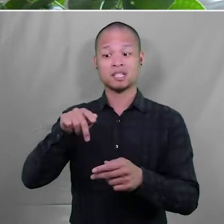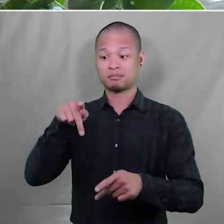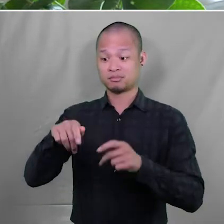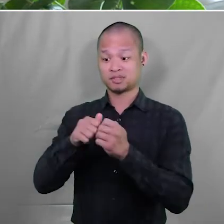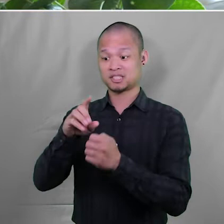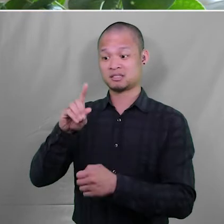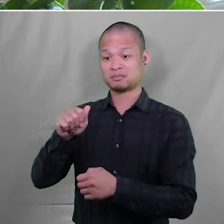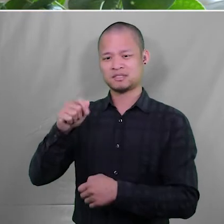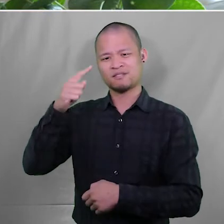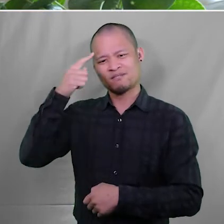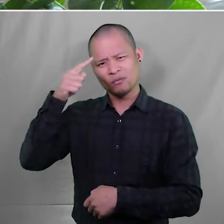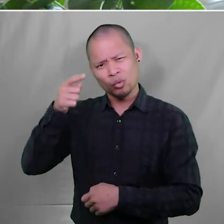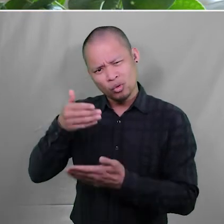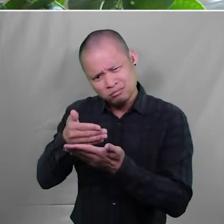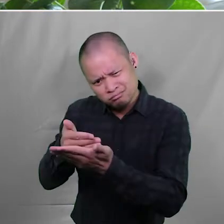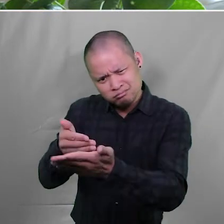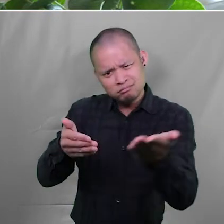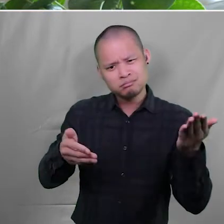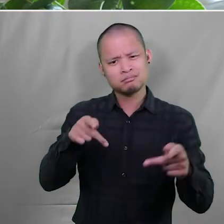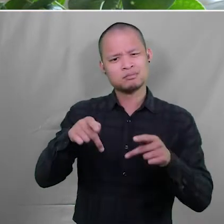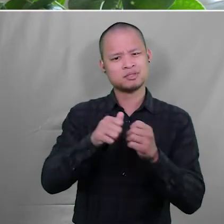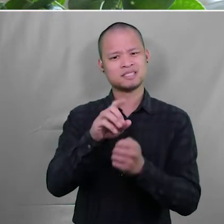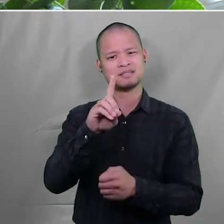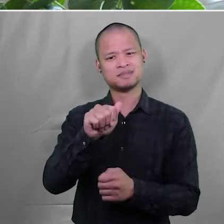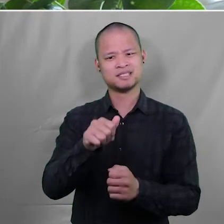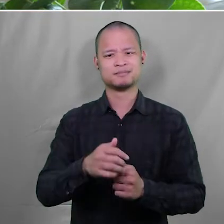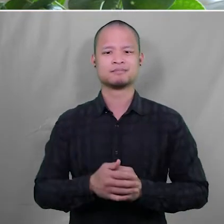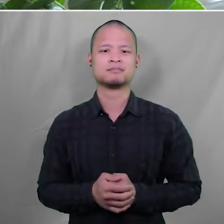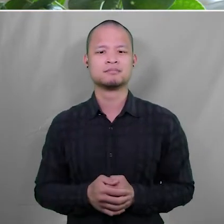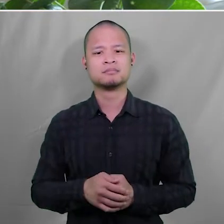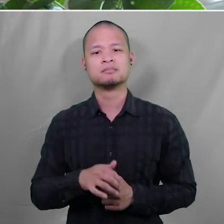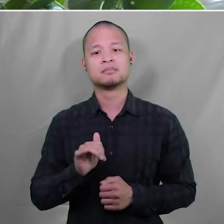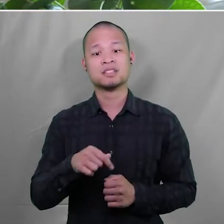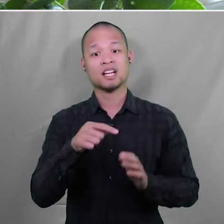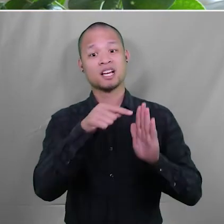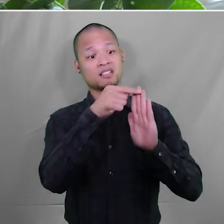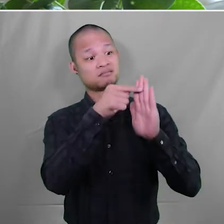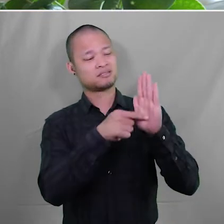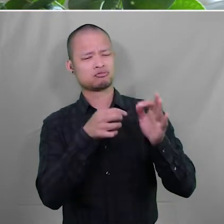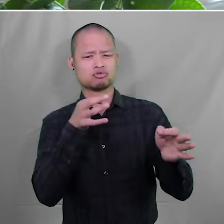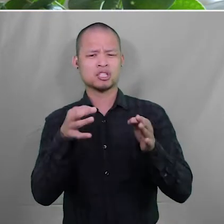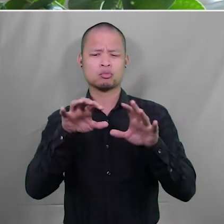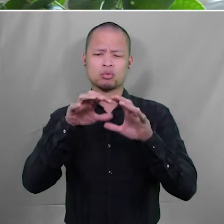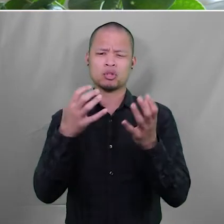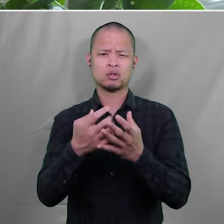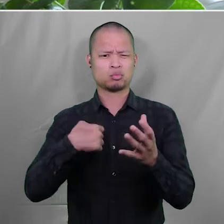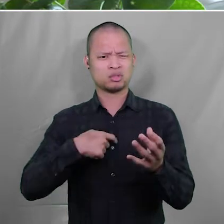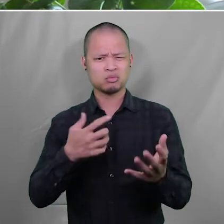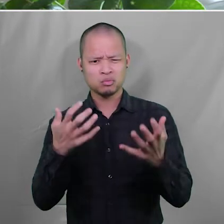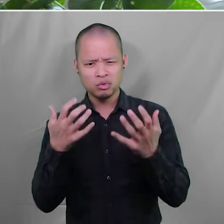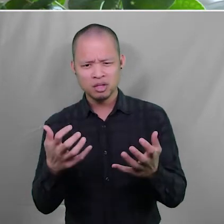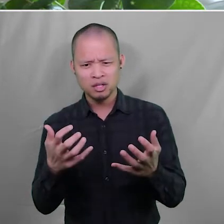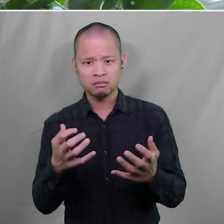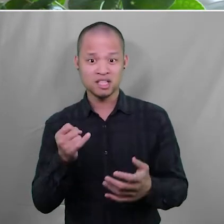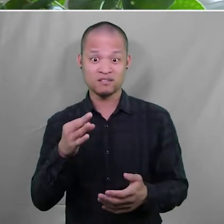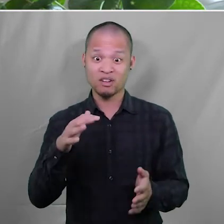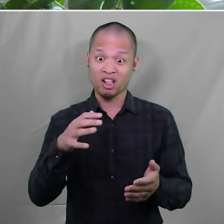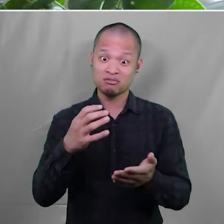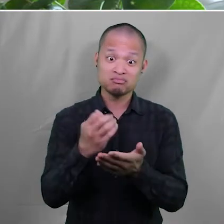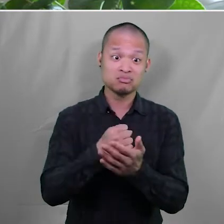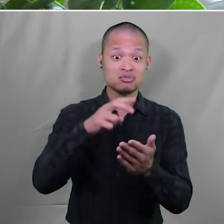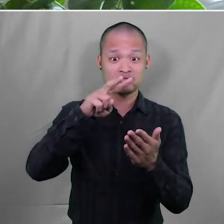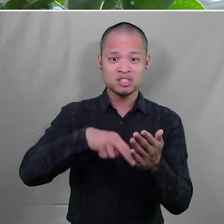by people with disabilities for people with disabilities. And it describes the world in which we all want. And so if you have not yet